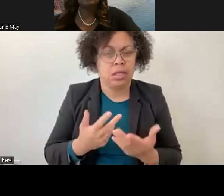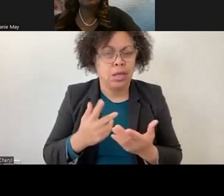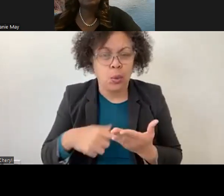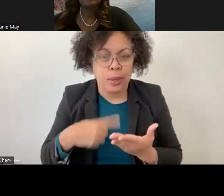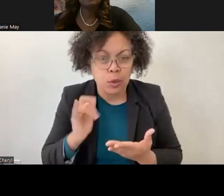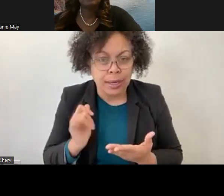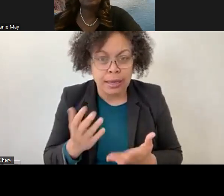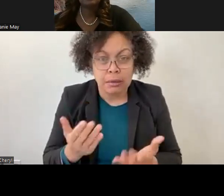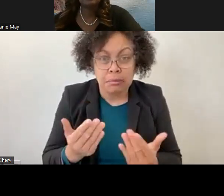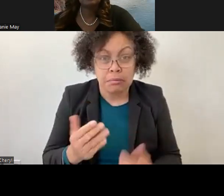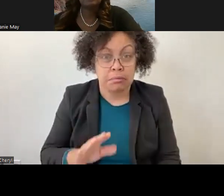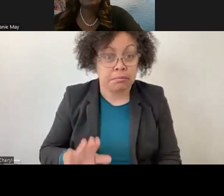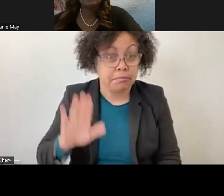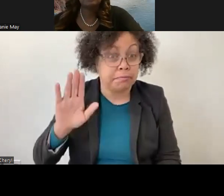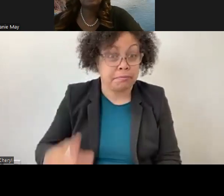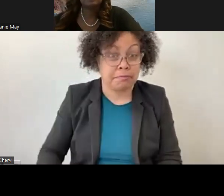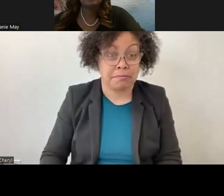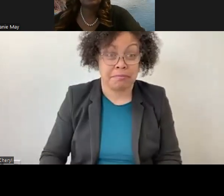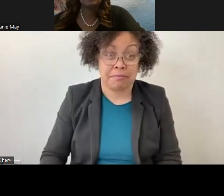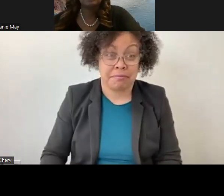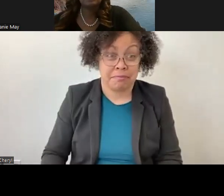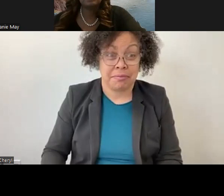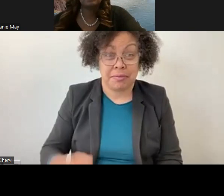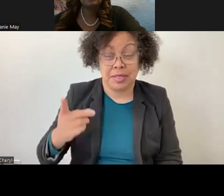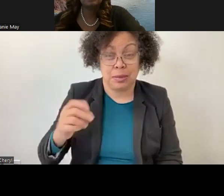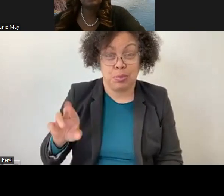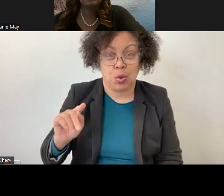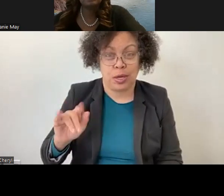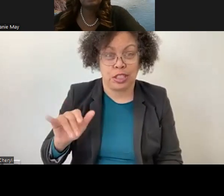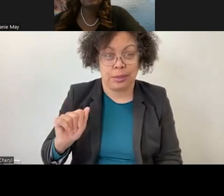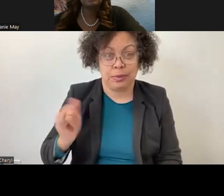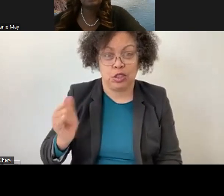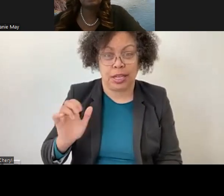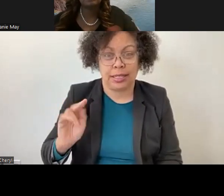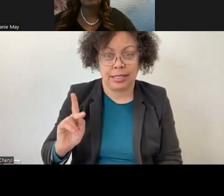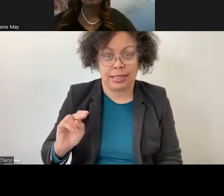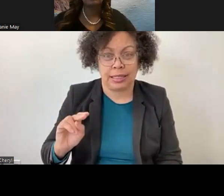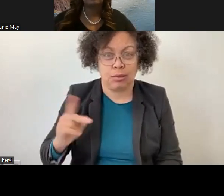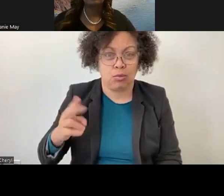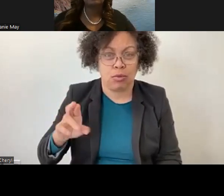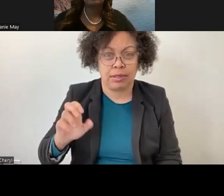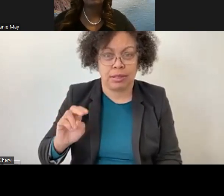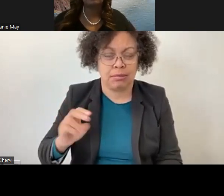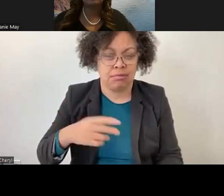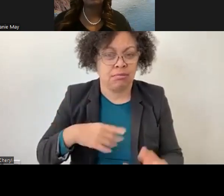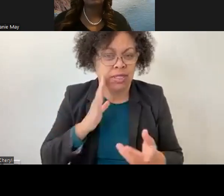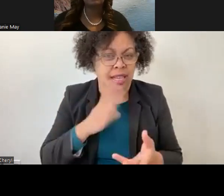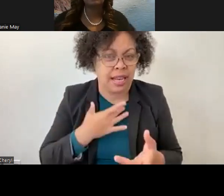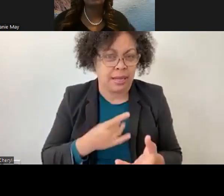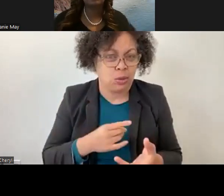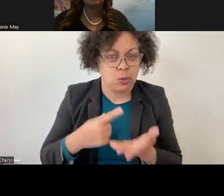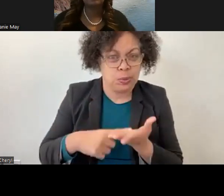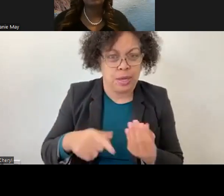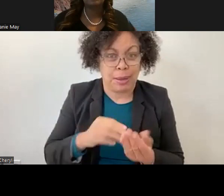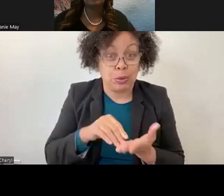I would love to start with talking about our students and the future of the workforce. The secret's out, they're watching us. So